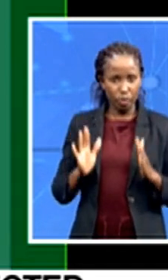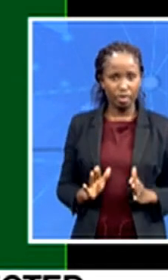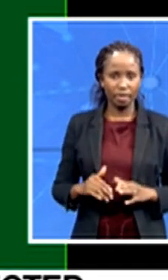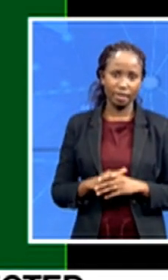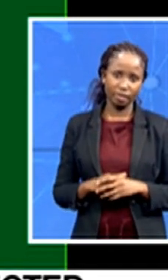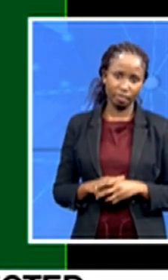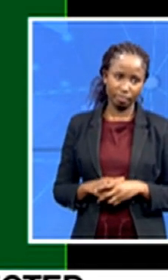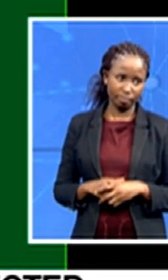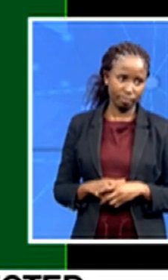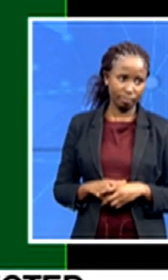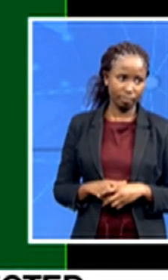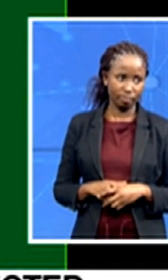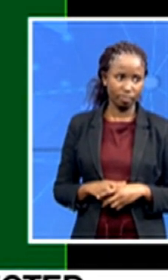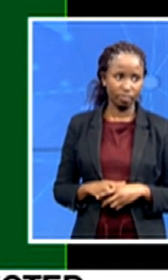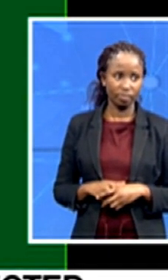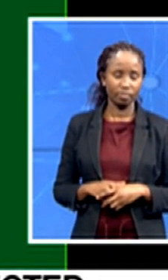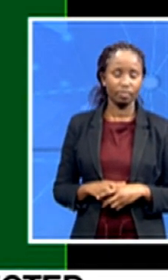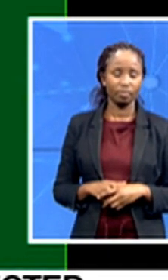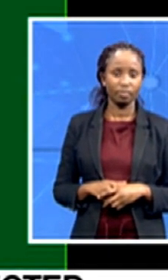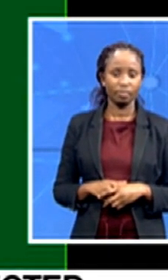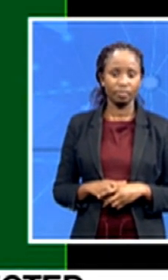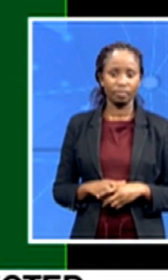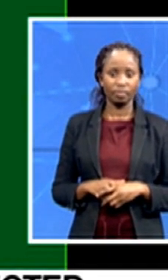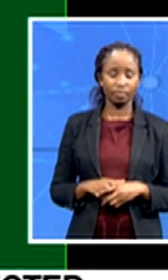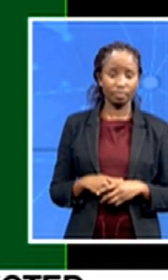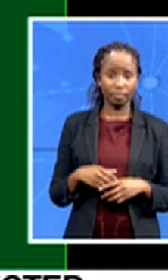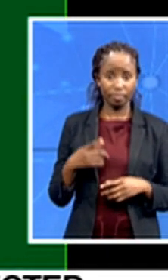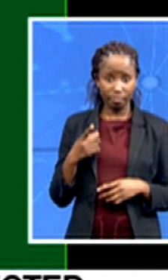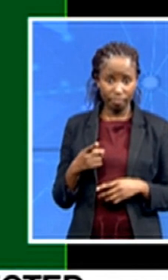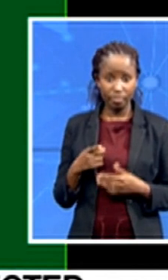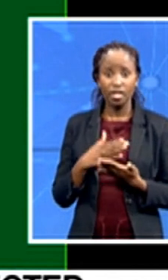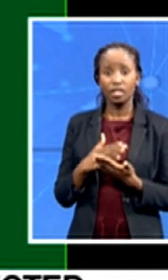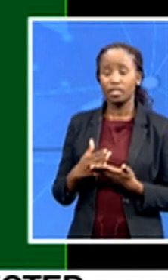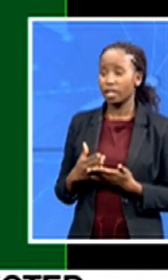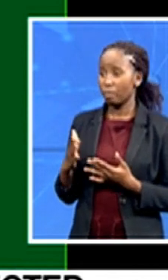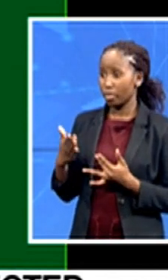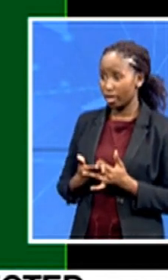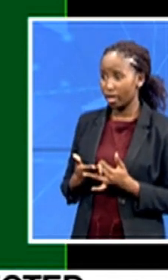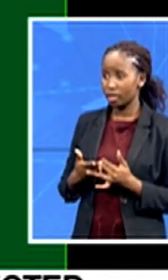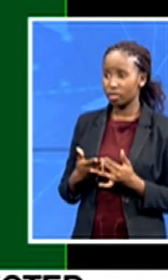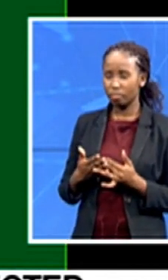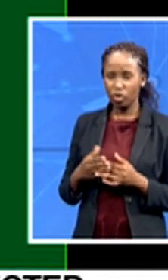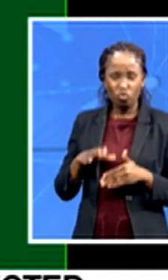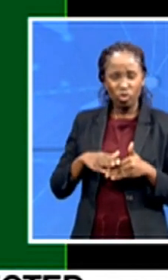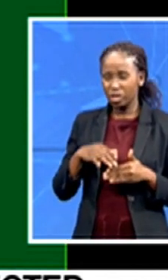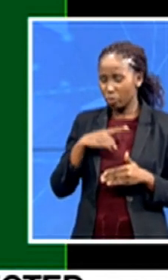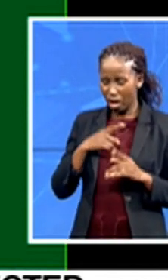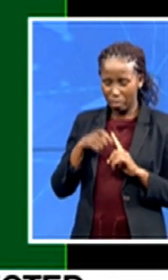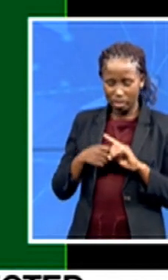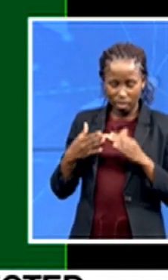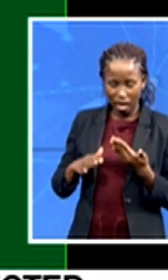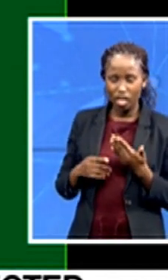the unclassifiable cases, like I explained to you. So this happens at the very start of